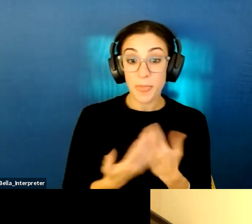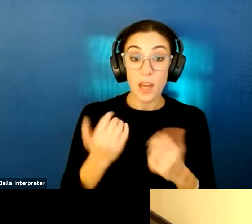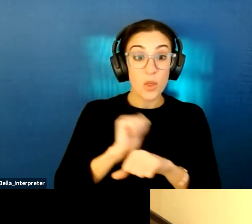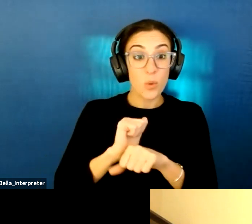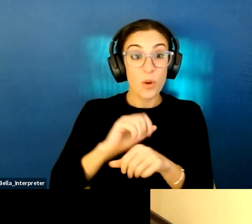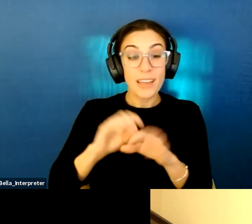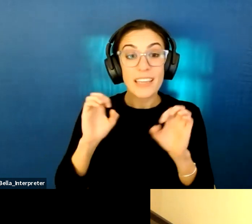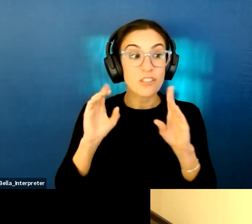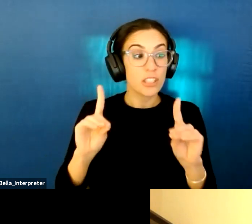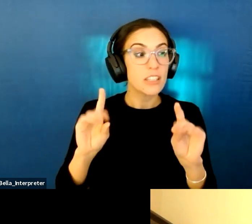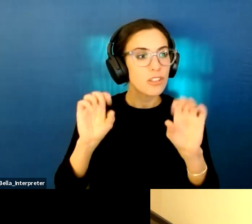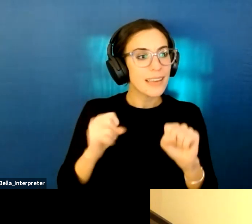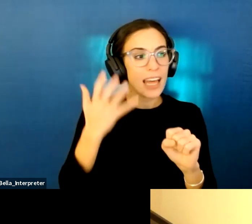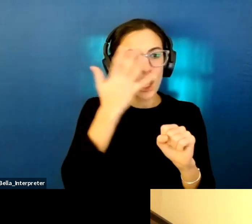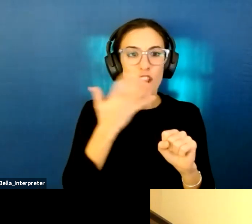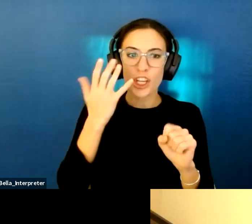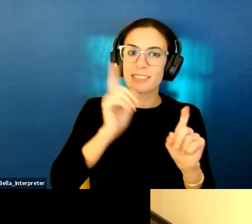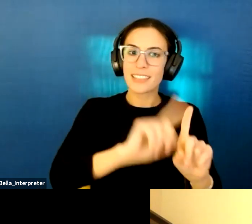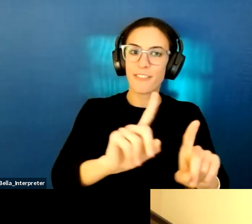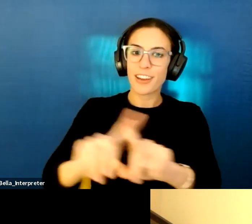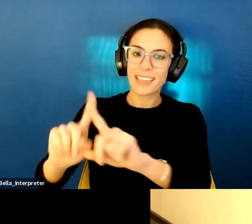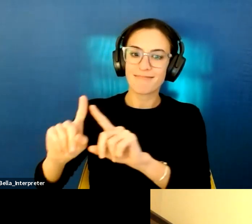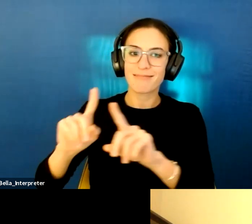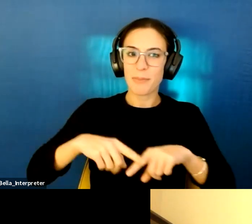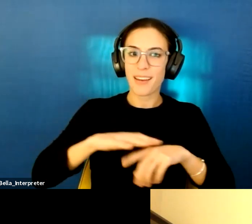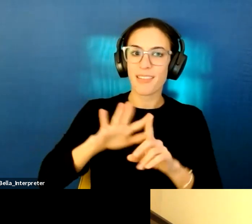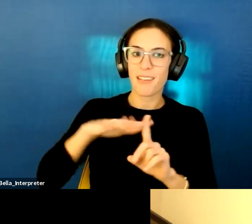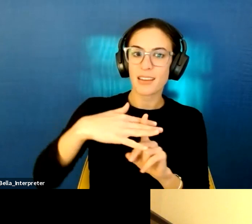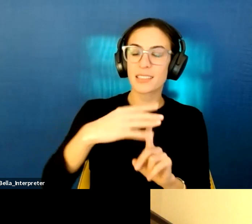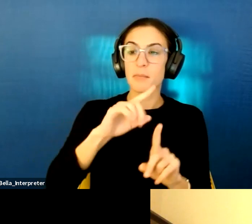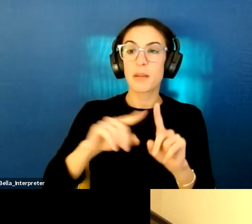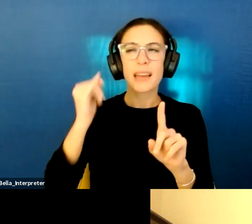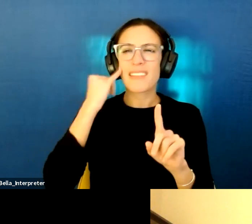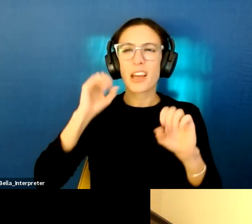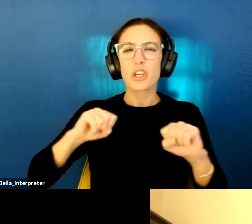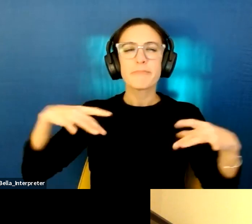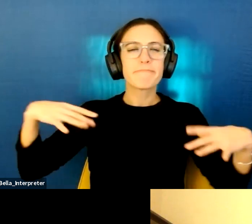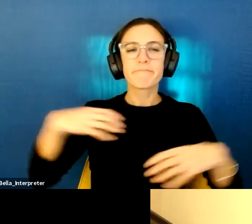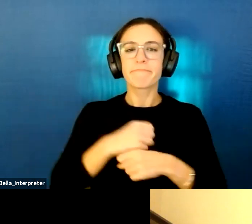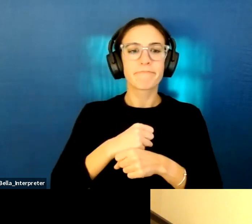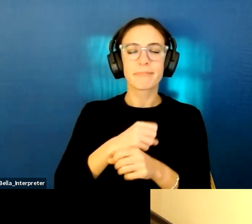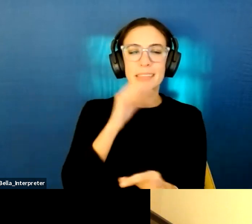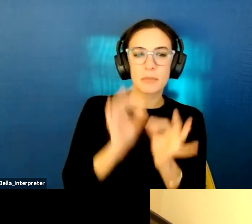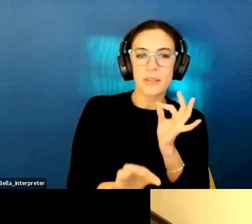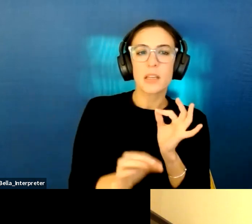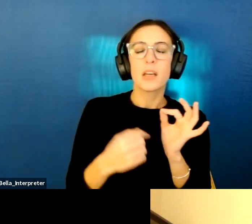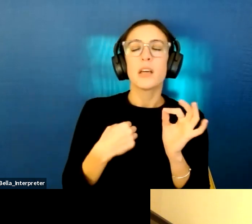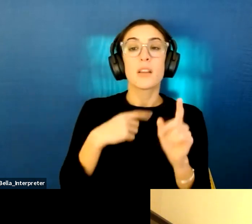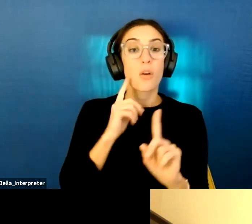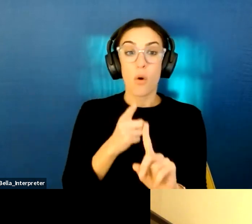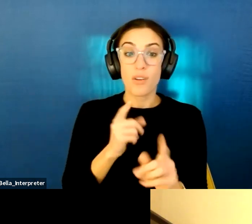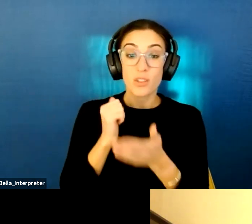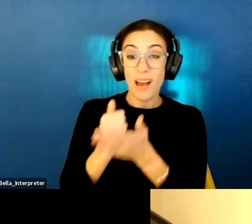education can look different in different contexts, but if I was to distill it down, the goal is to really help